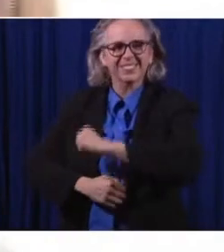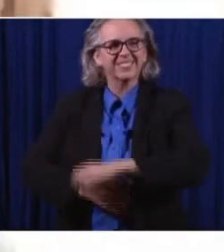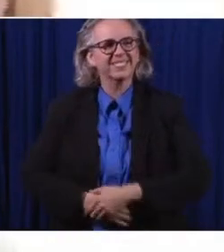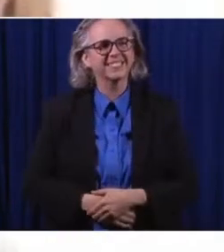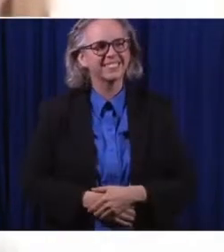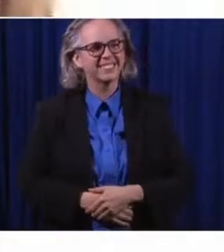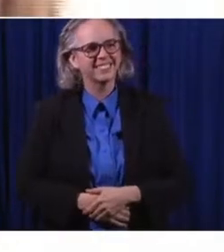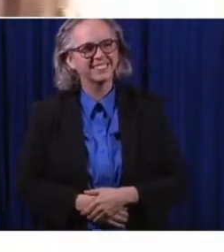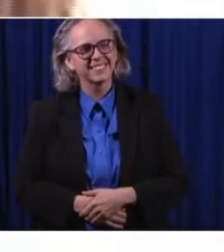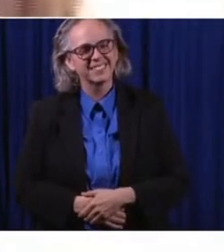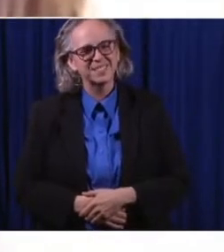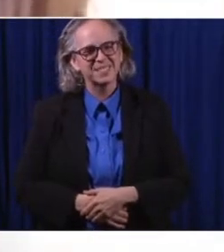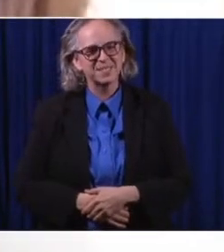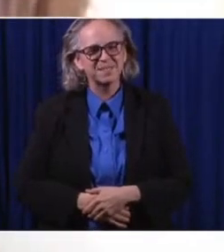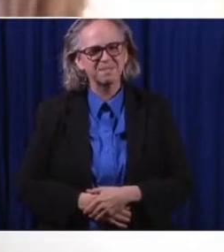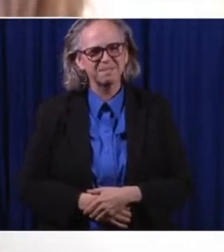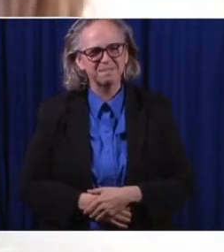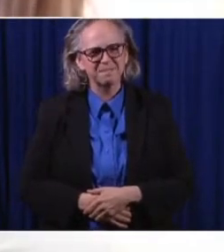I might have to take your arm out.